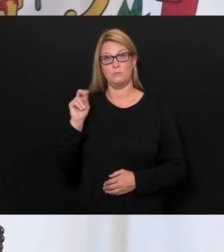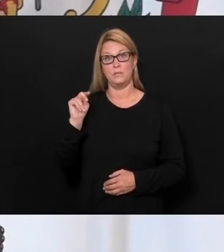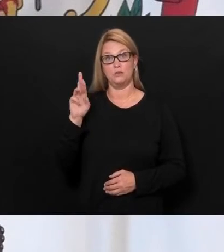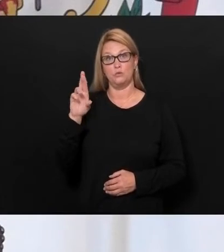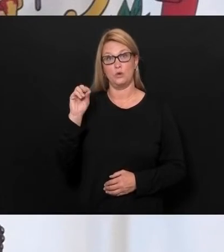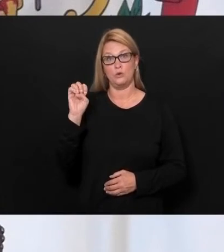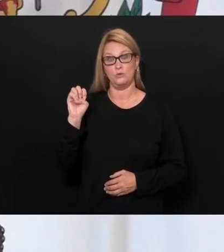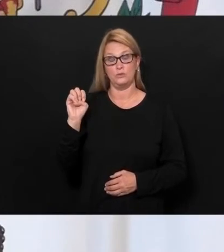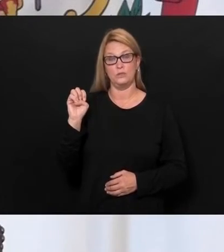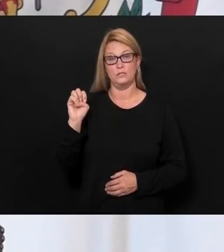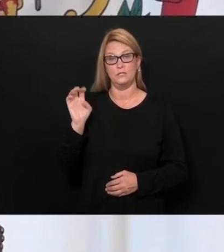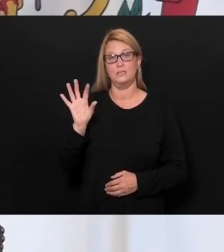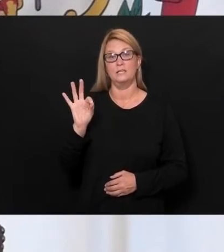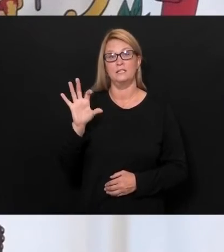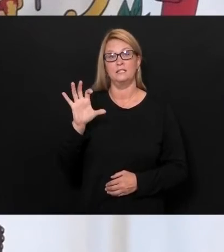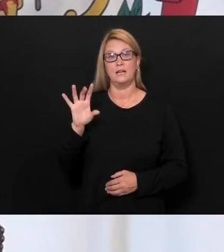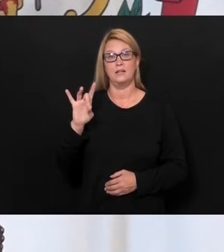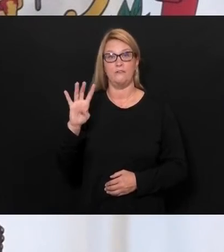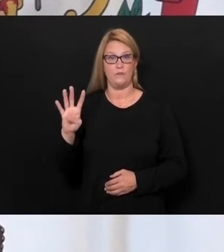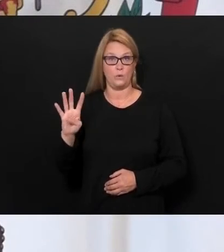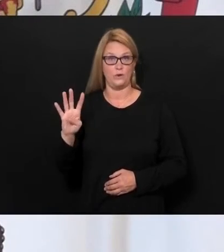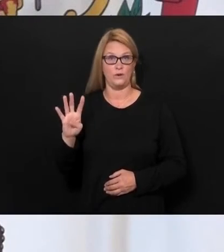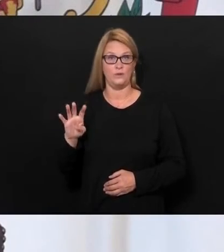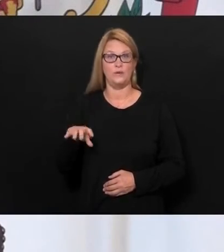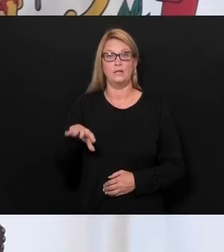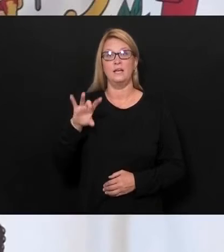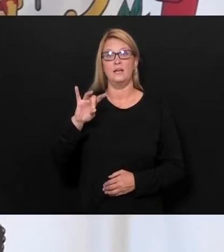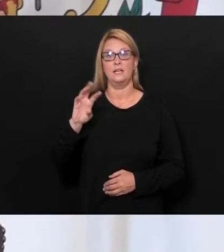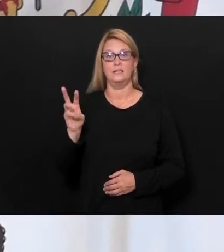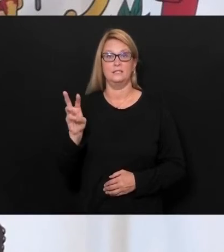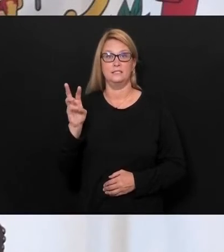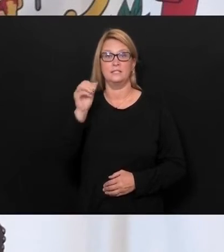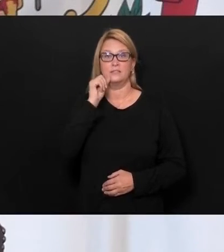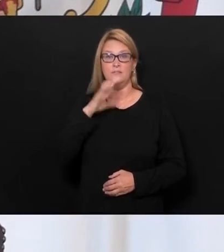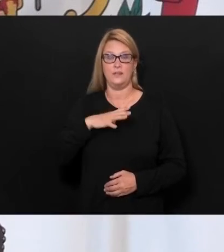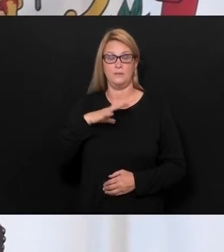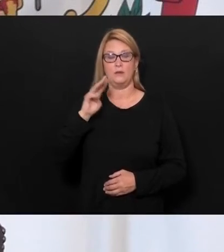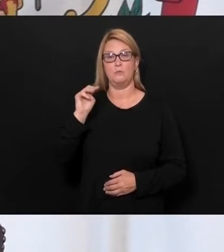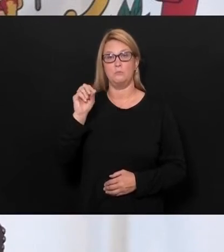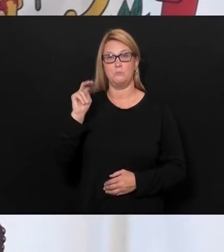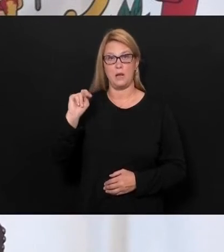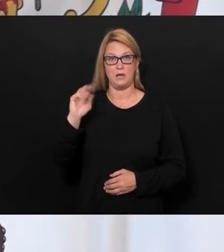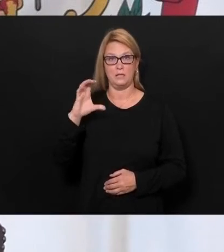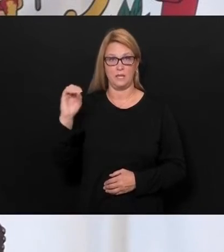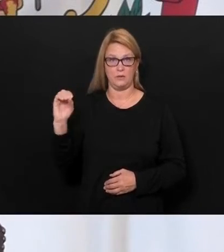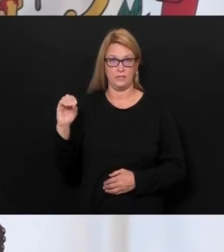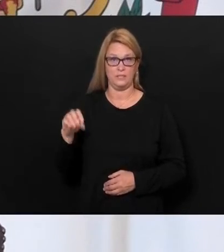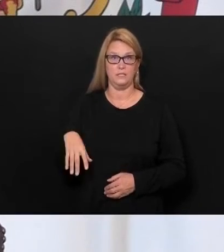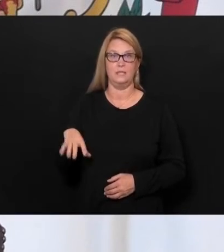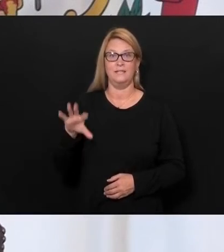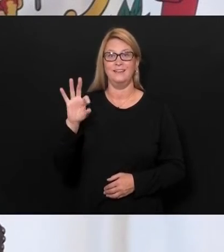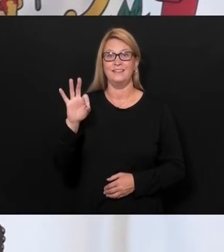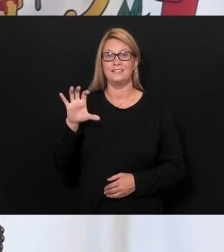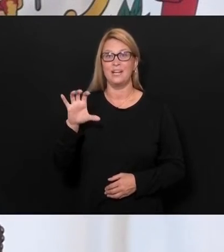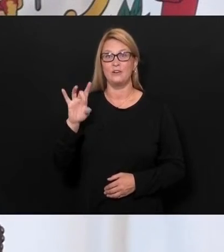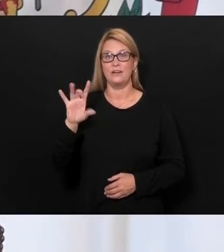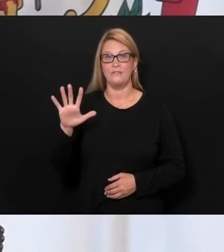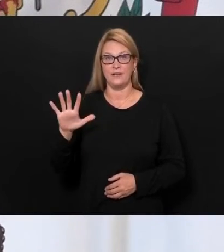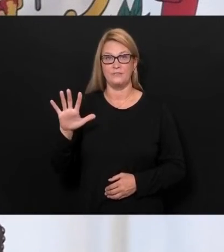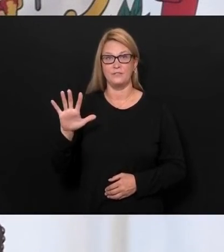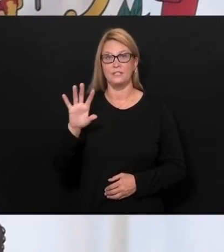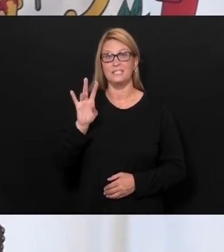County. The 984th death, an 86-year-old female from Monongahela County. The 985th death,